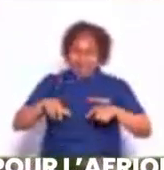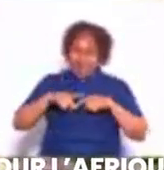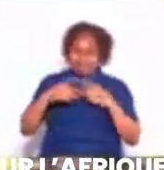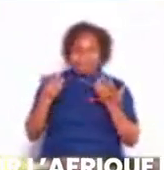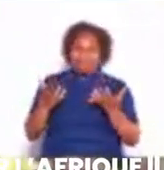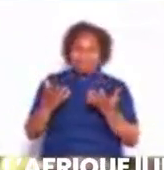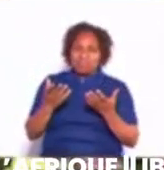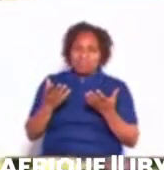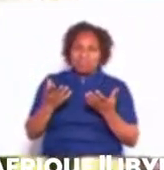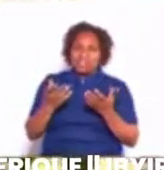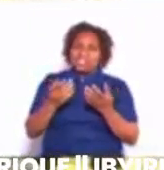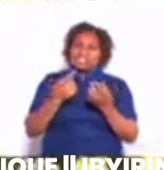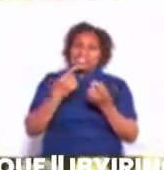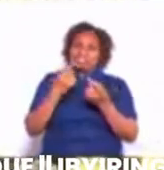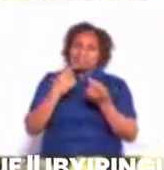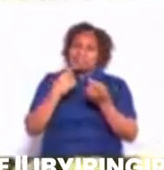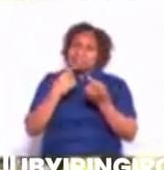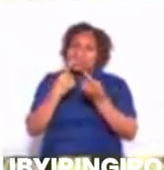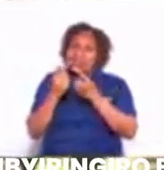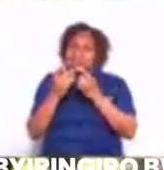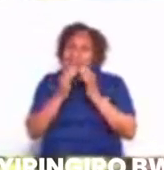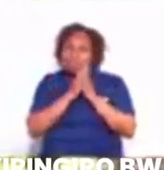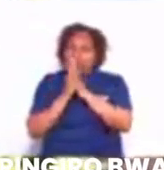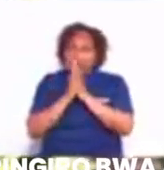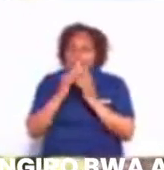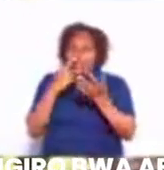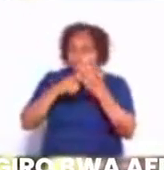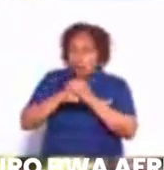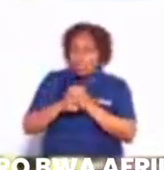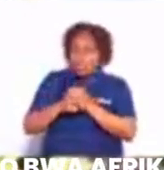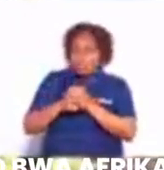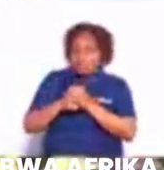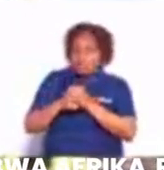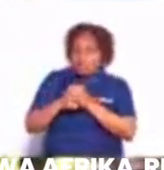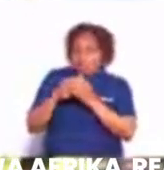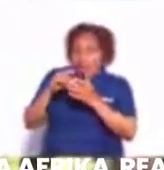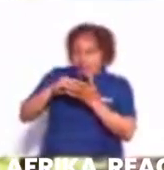is a saying that we have to learn from our own mistakes. It's good, but